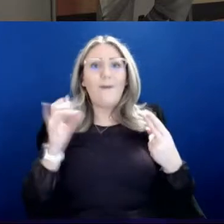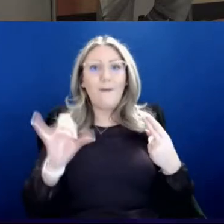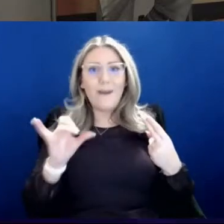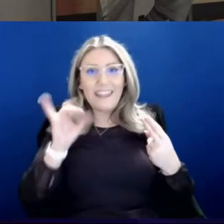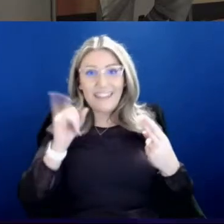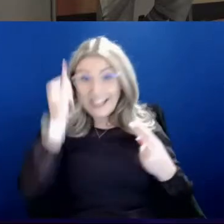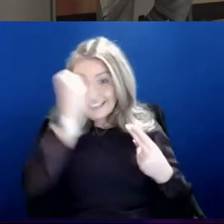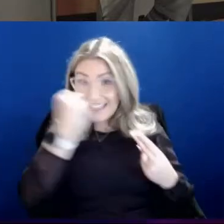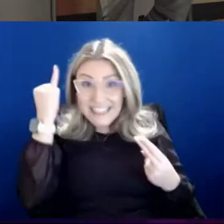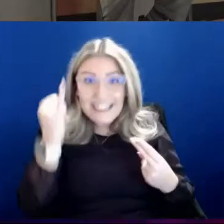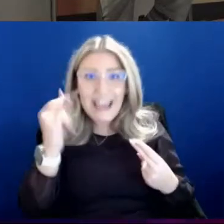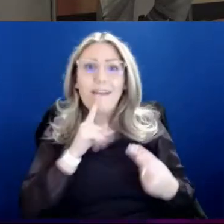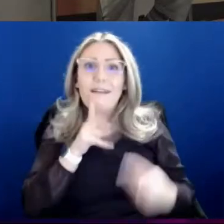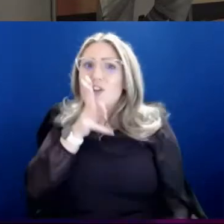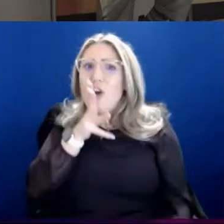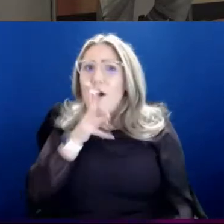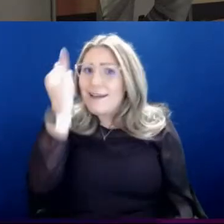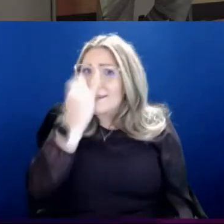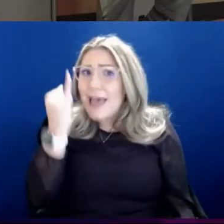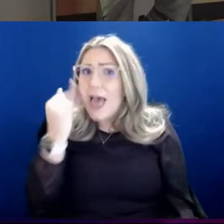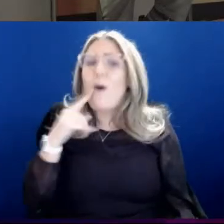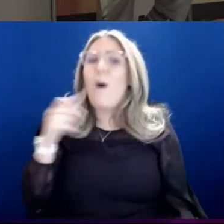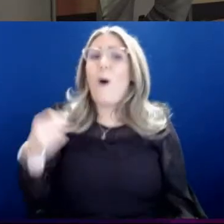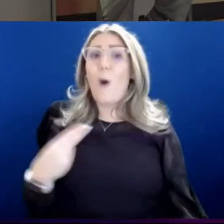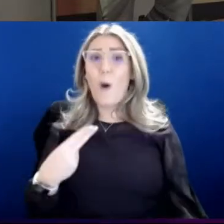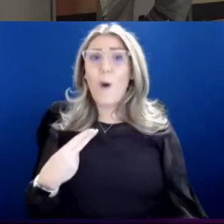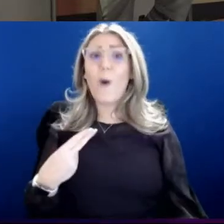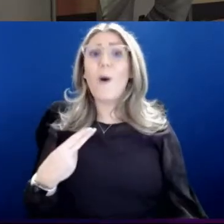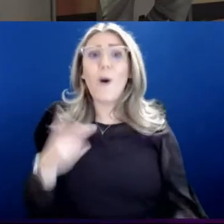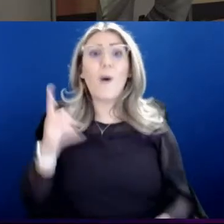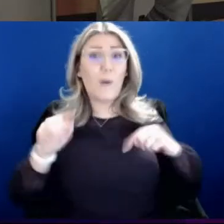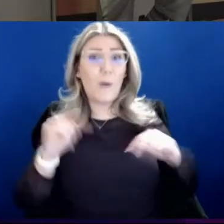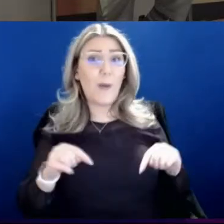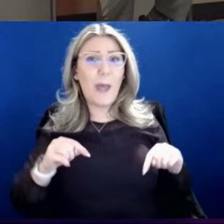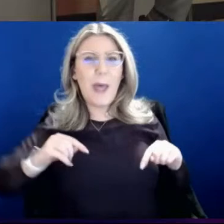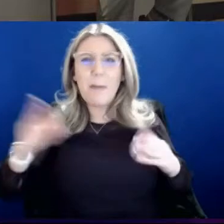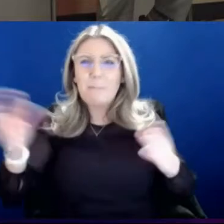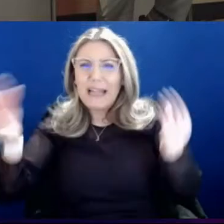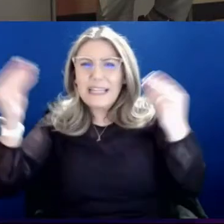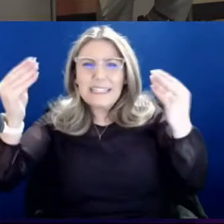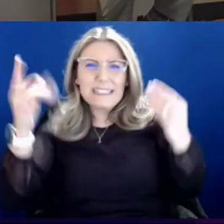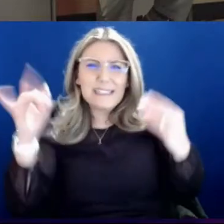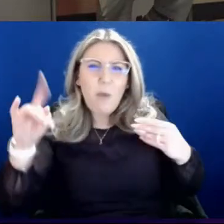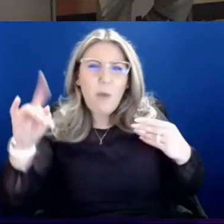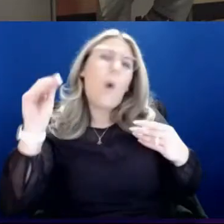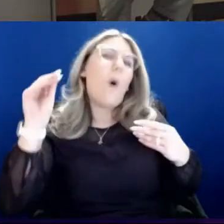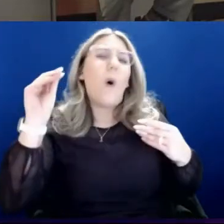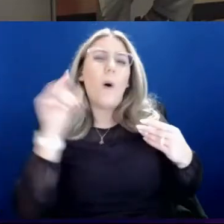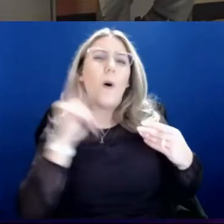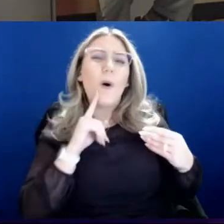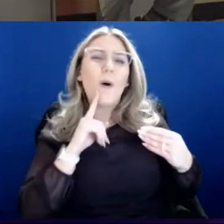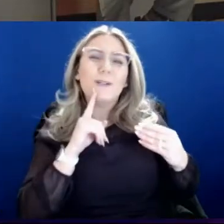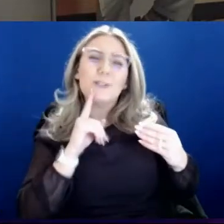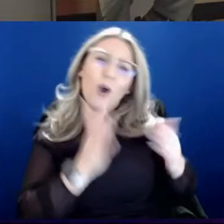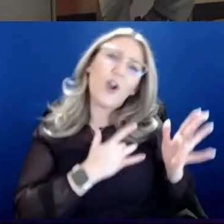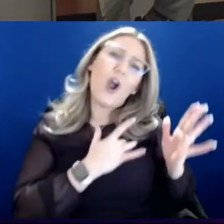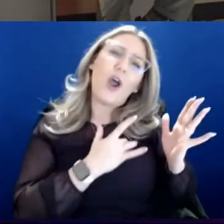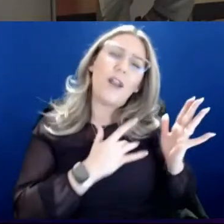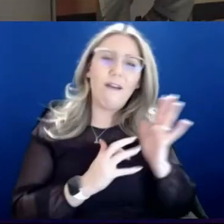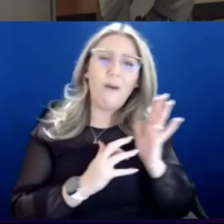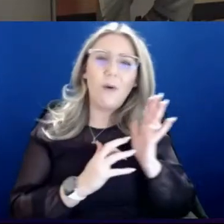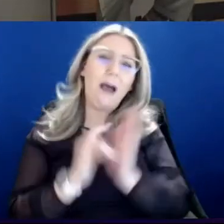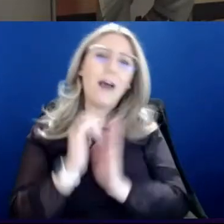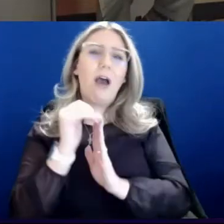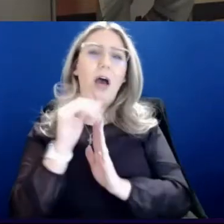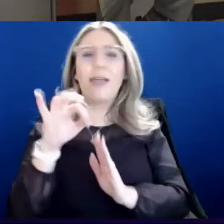pronunciation. We're talking in Italian. We're going to go back to English. Right. We're not into